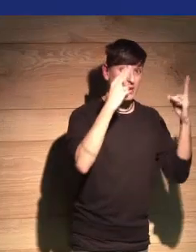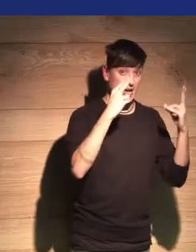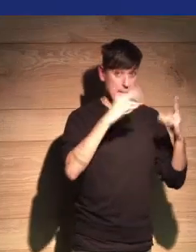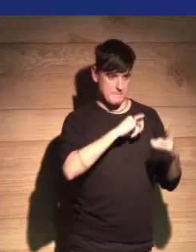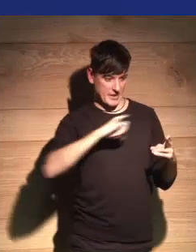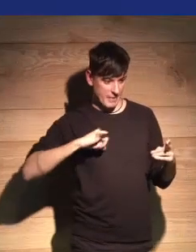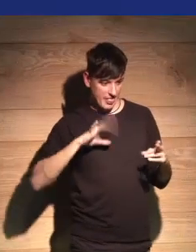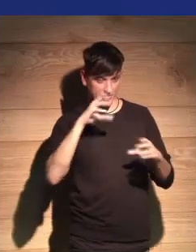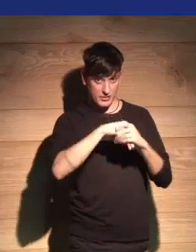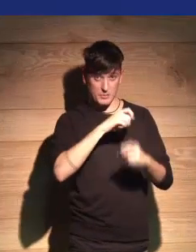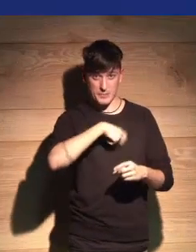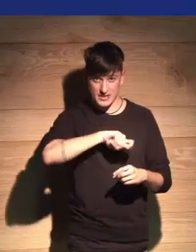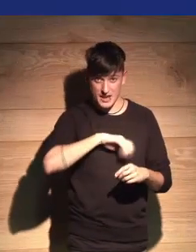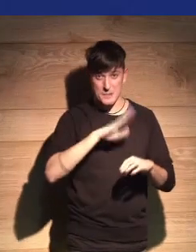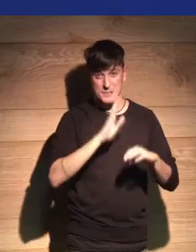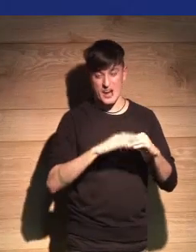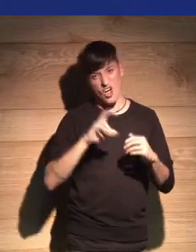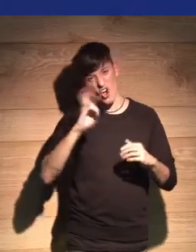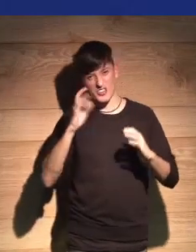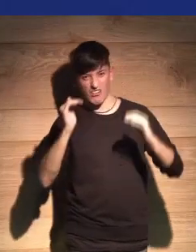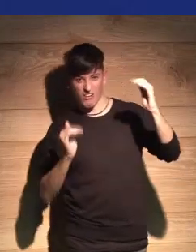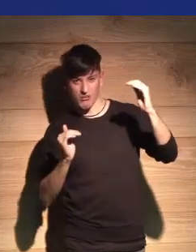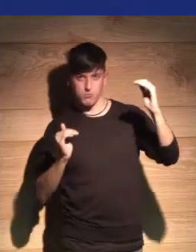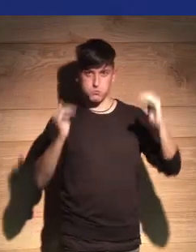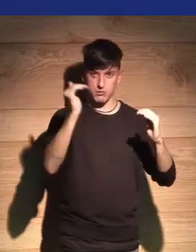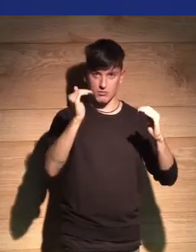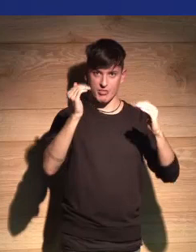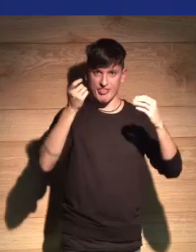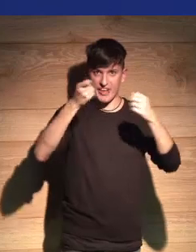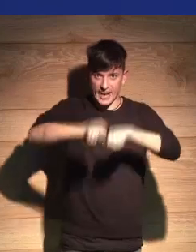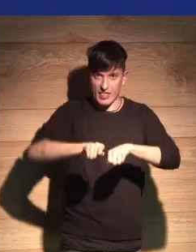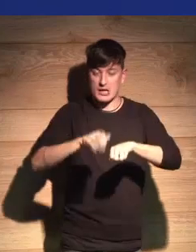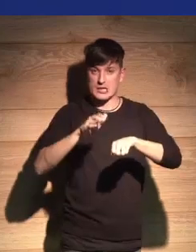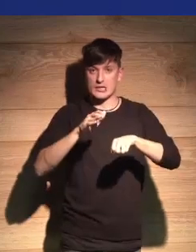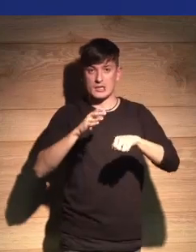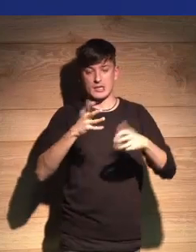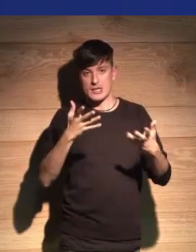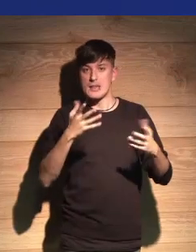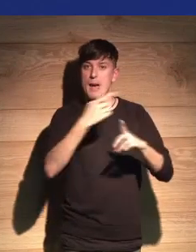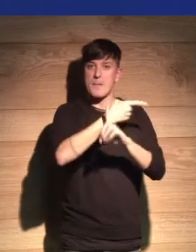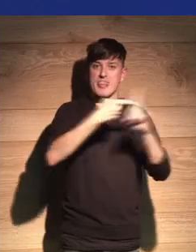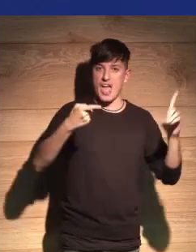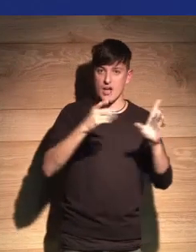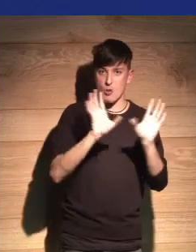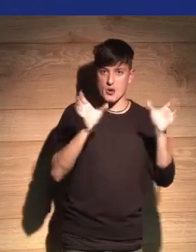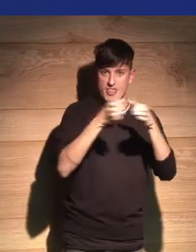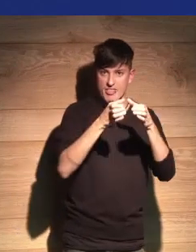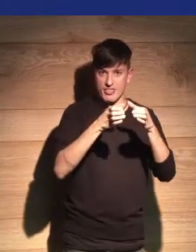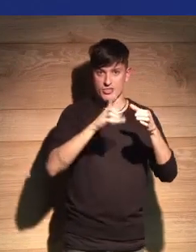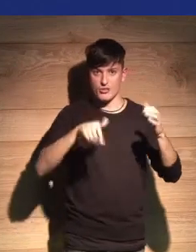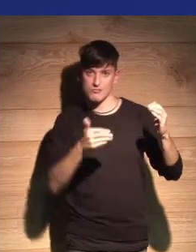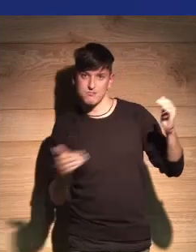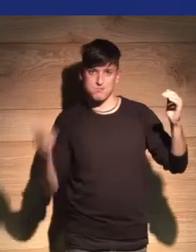and development, both public and private, so that we can close that other gap we have and be more aligned with the